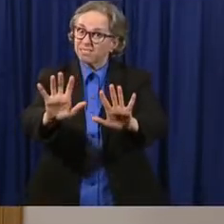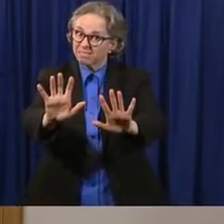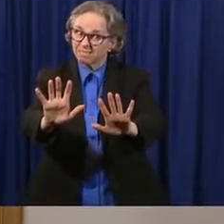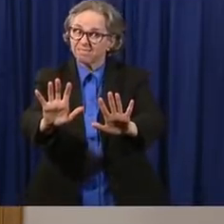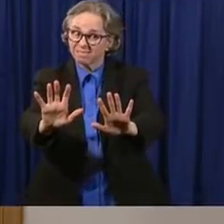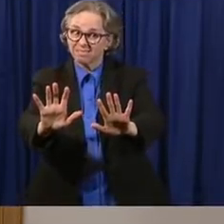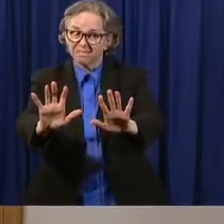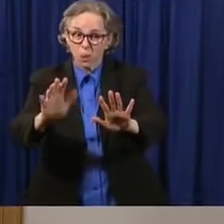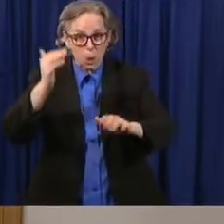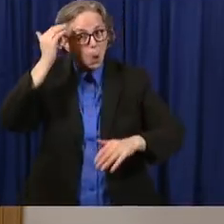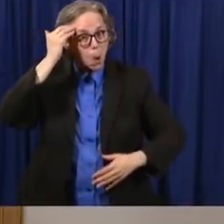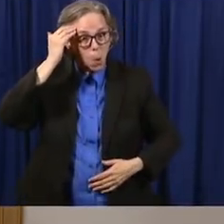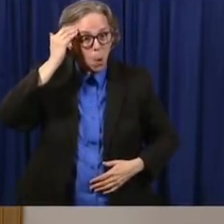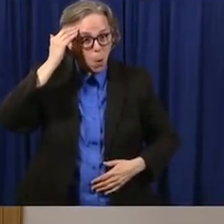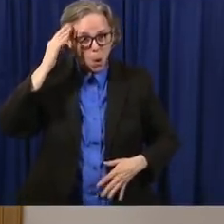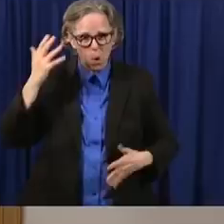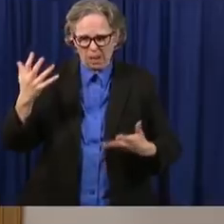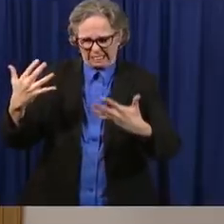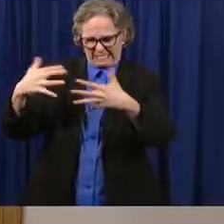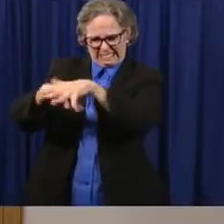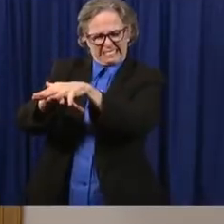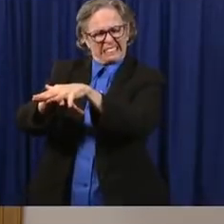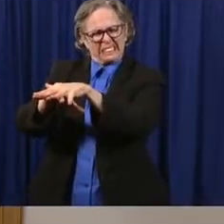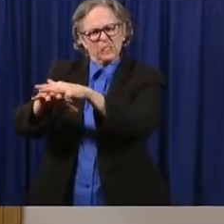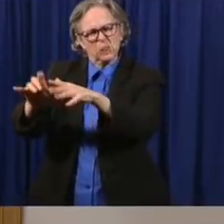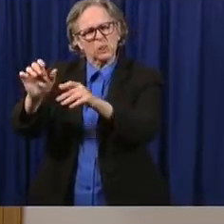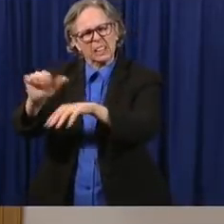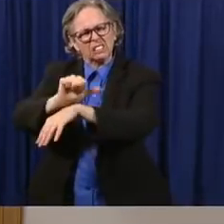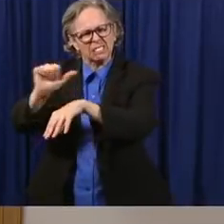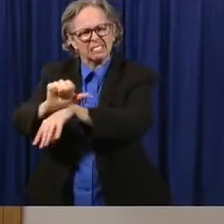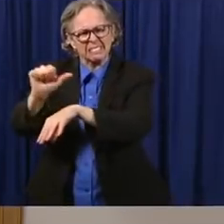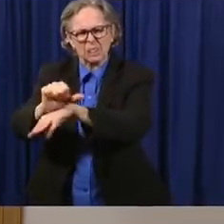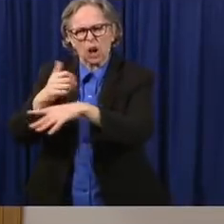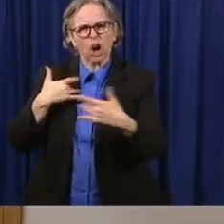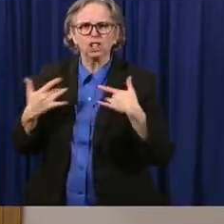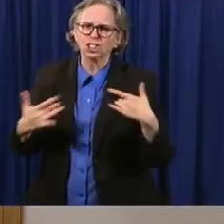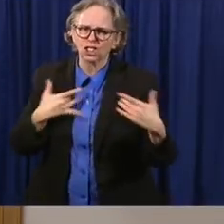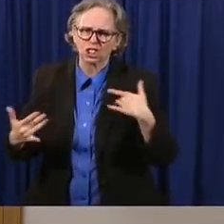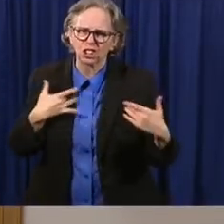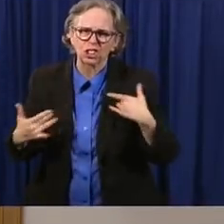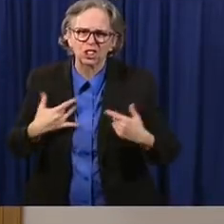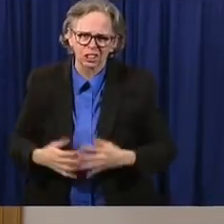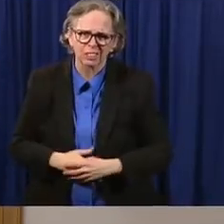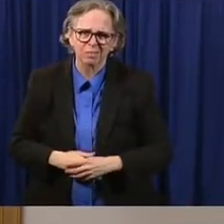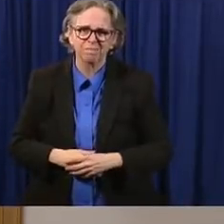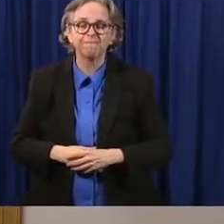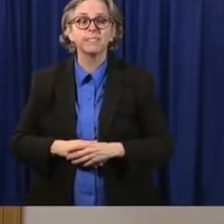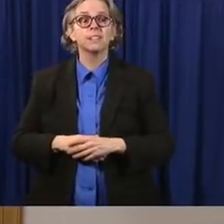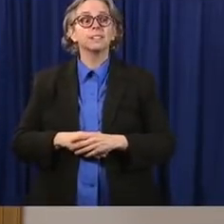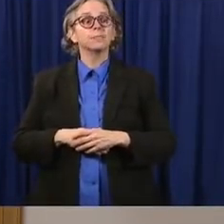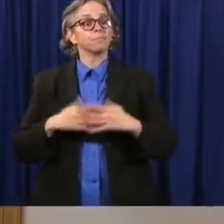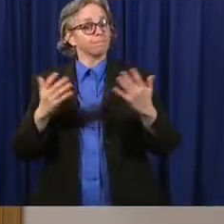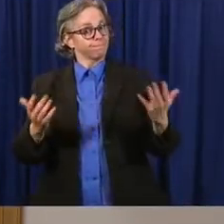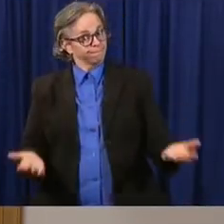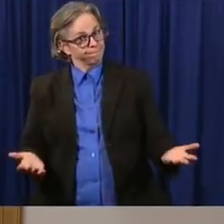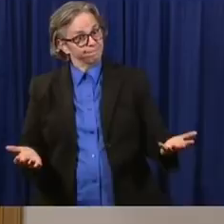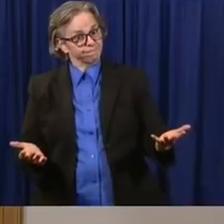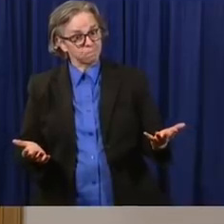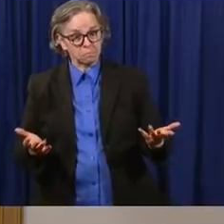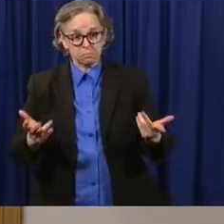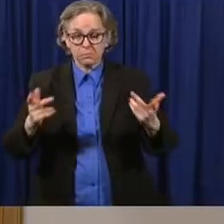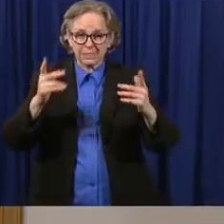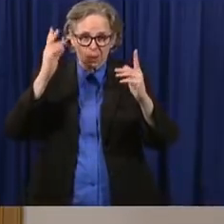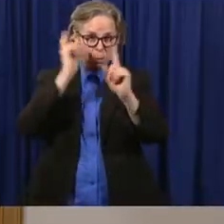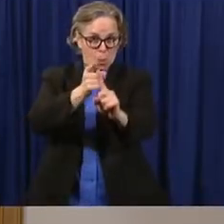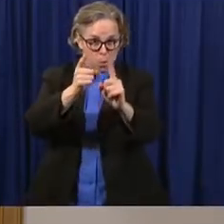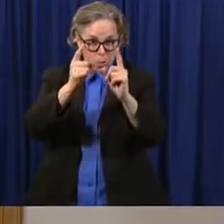setting, we worry very, very much about it. And so our focus now, as we get more masks in, as